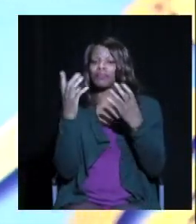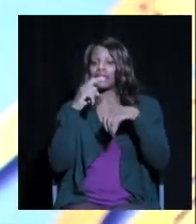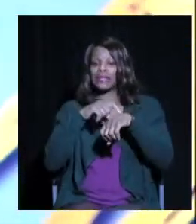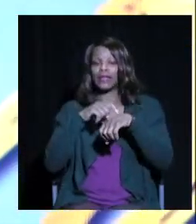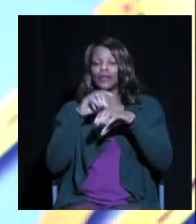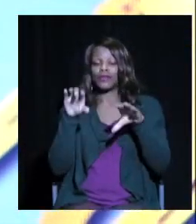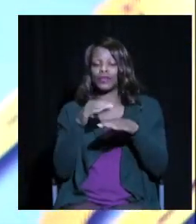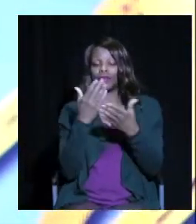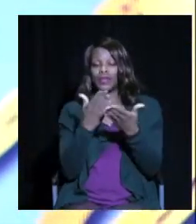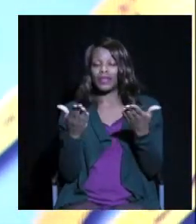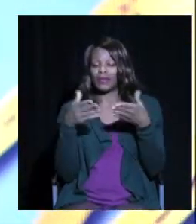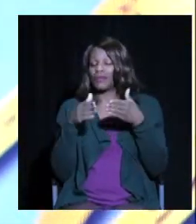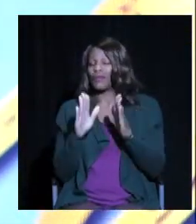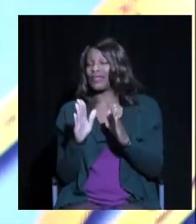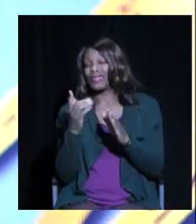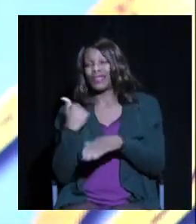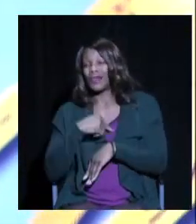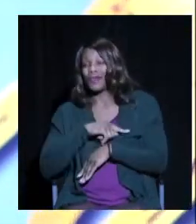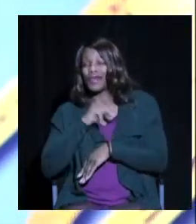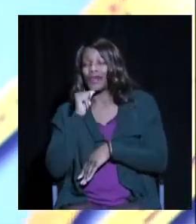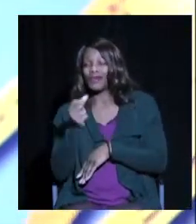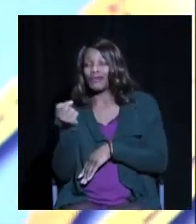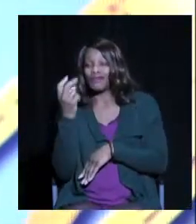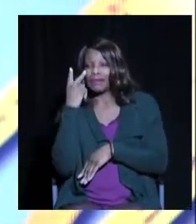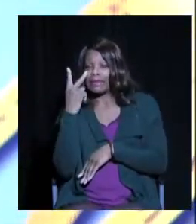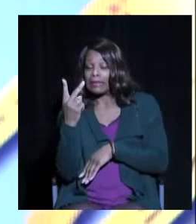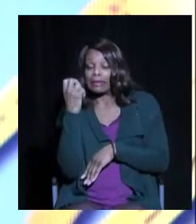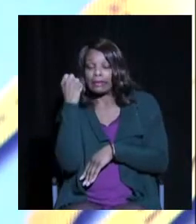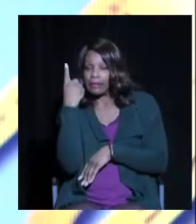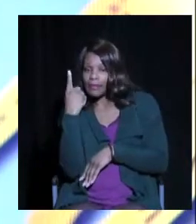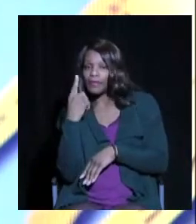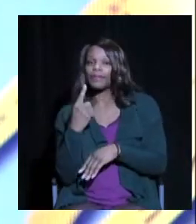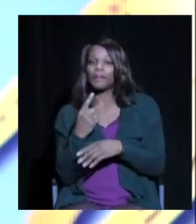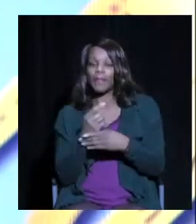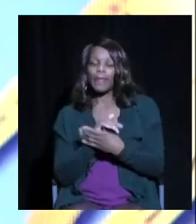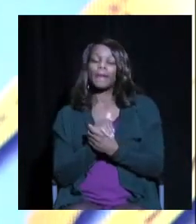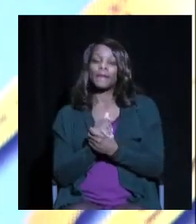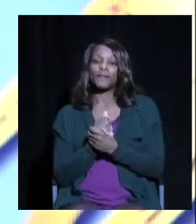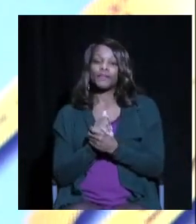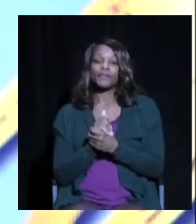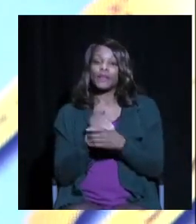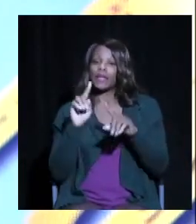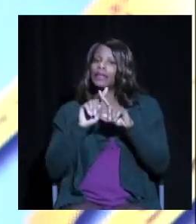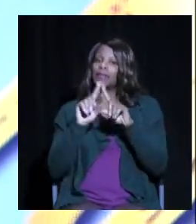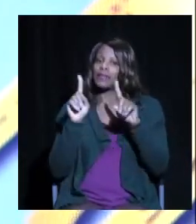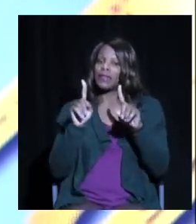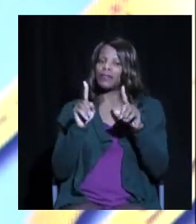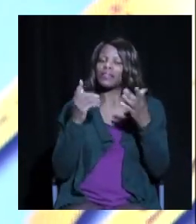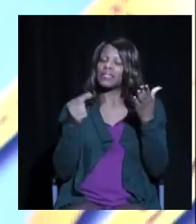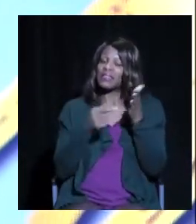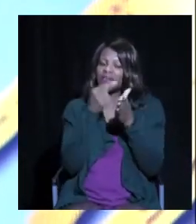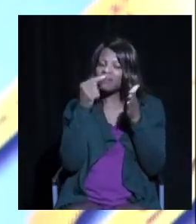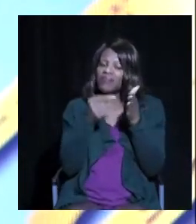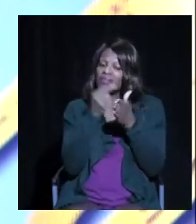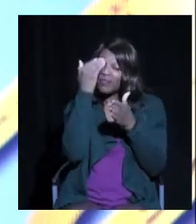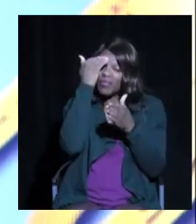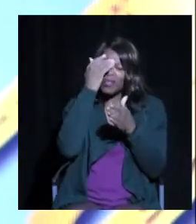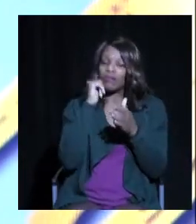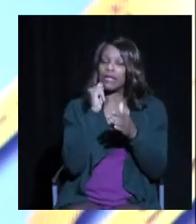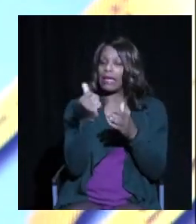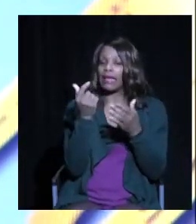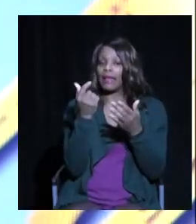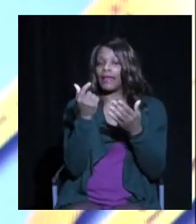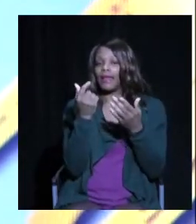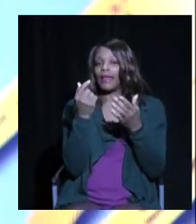in ways that we don't see. And it's the exception when we know exactly how he's going to do it. So